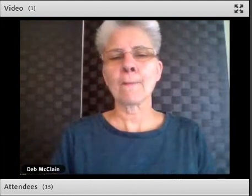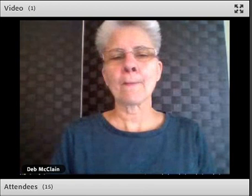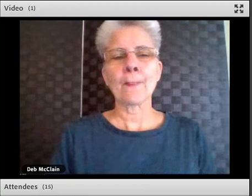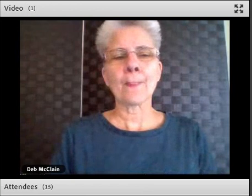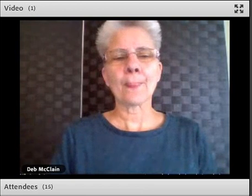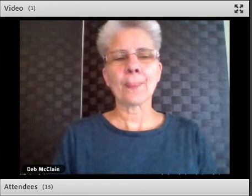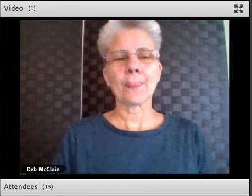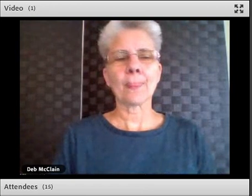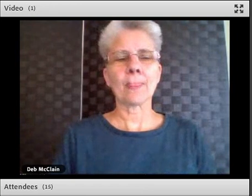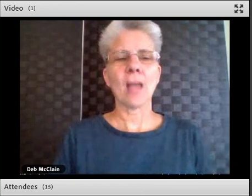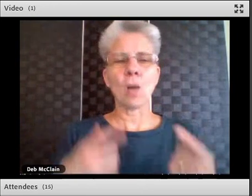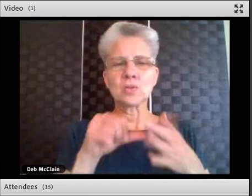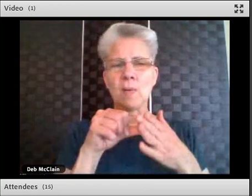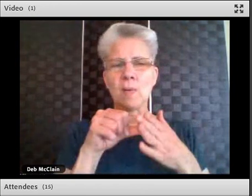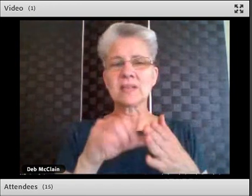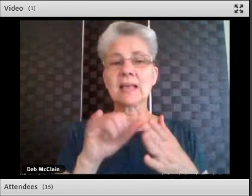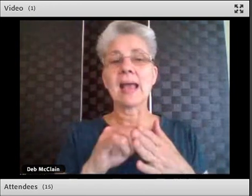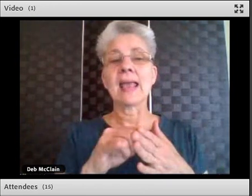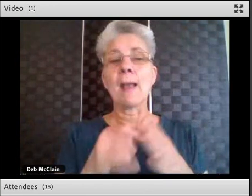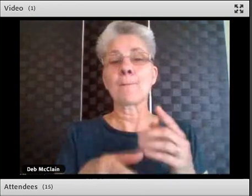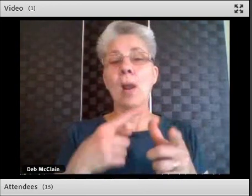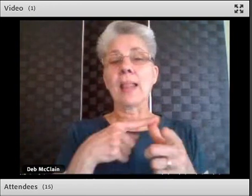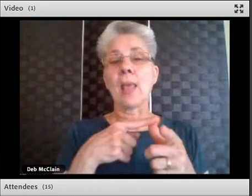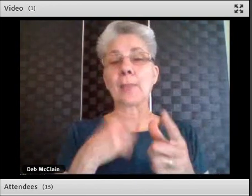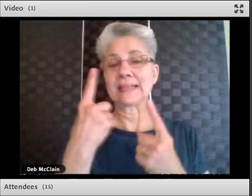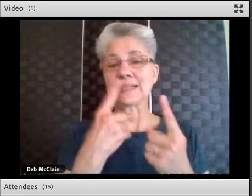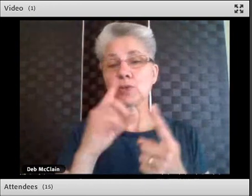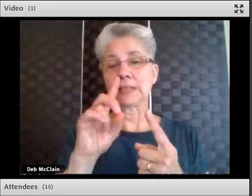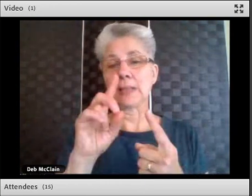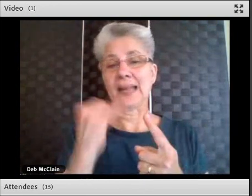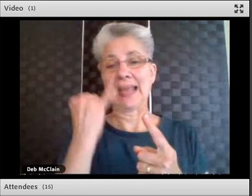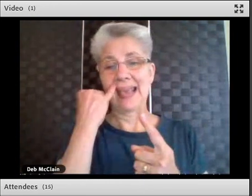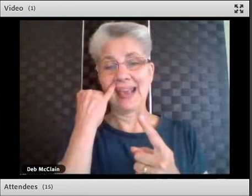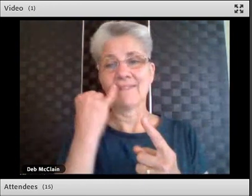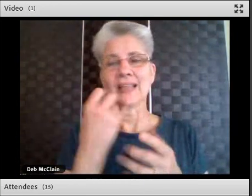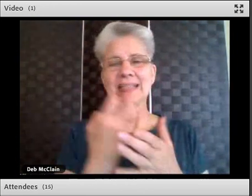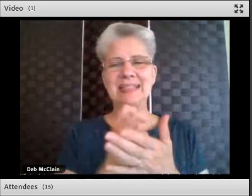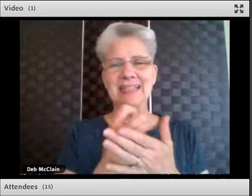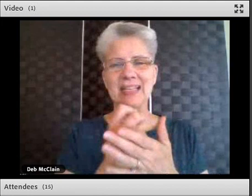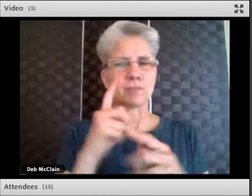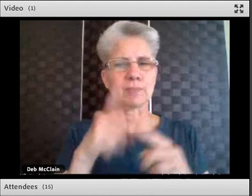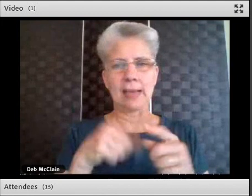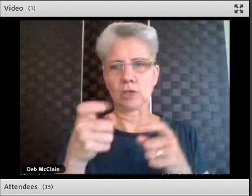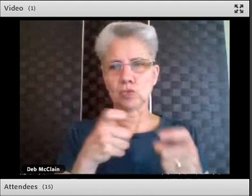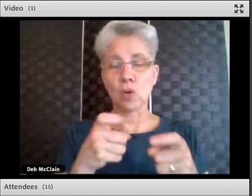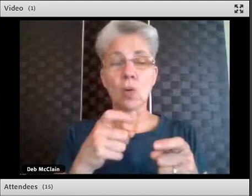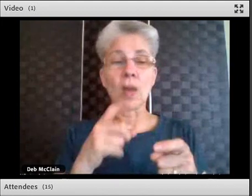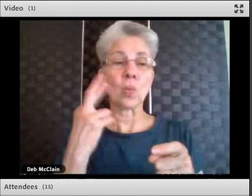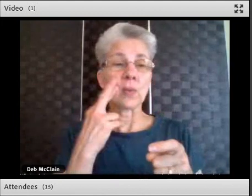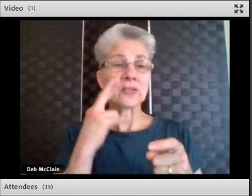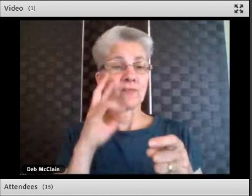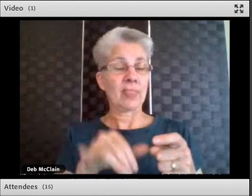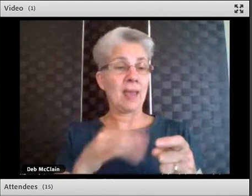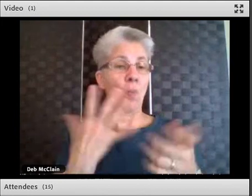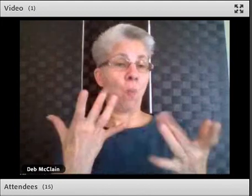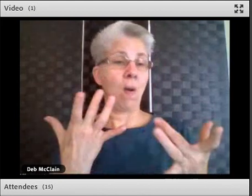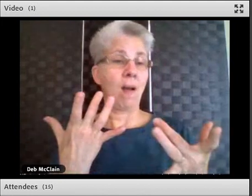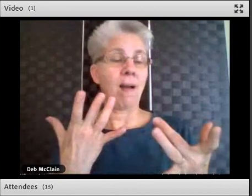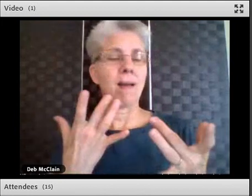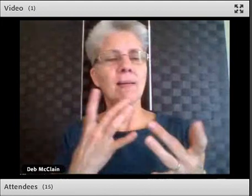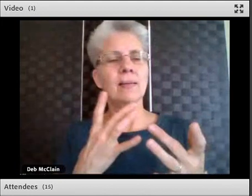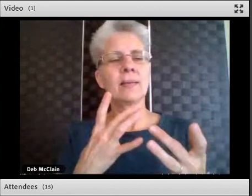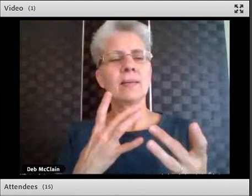want to go back and emphasize that. It's primarily considered a disability if seizures are uncontrollable. And the reason for that is that